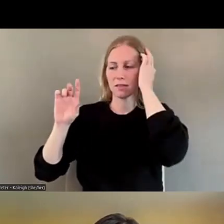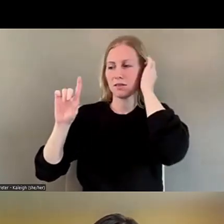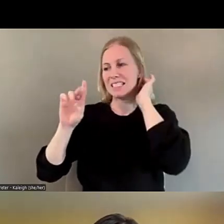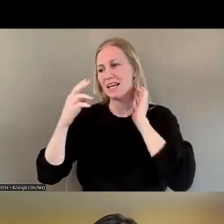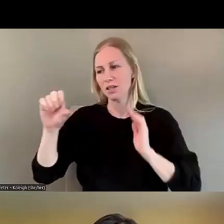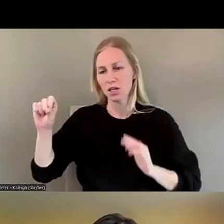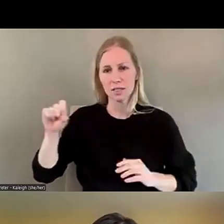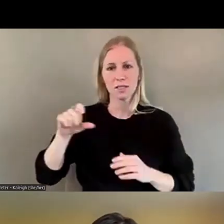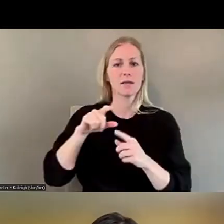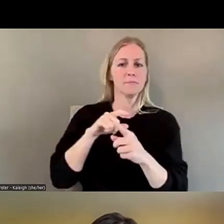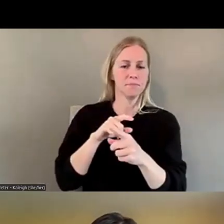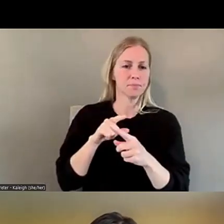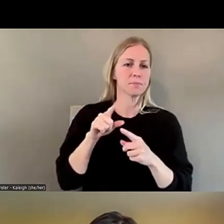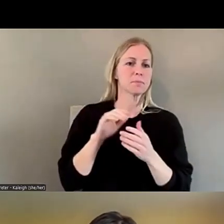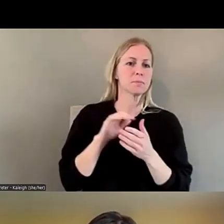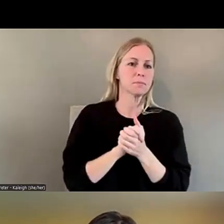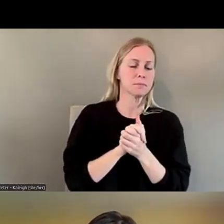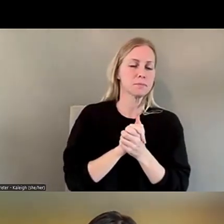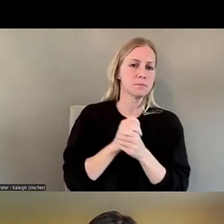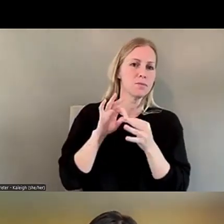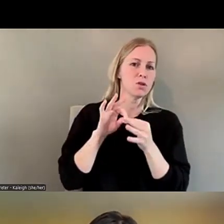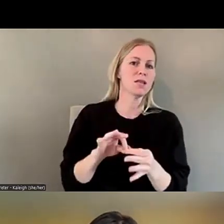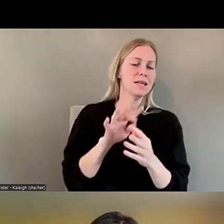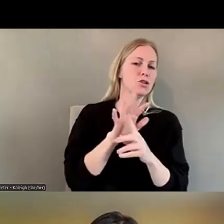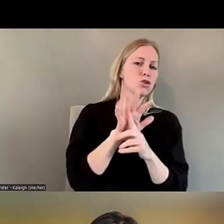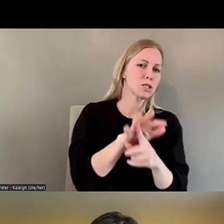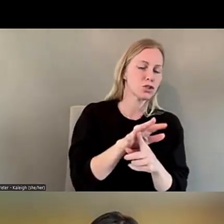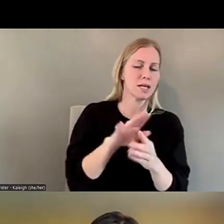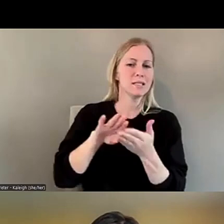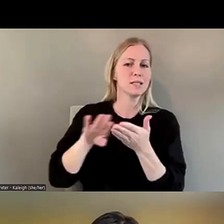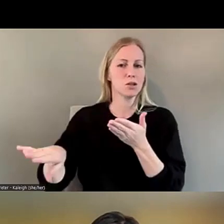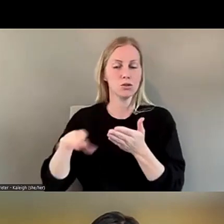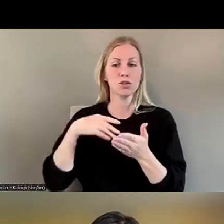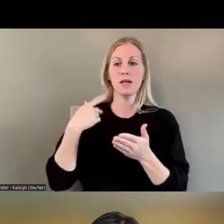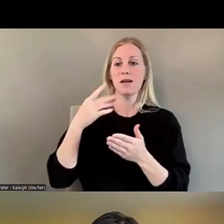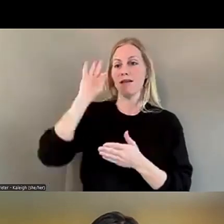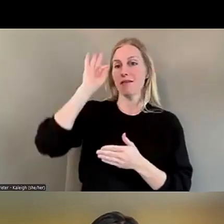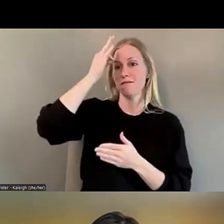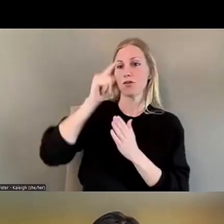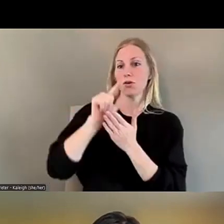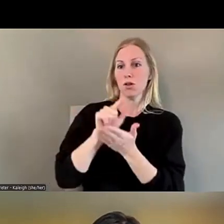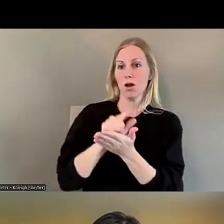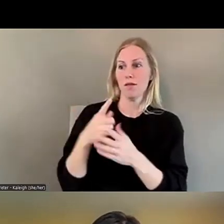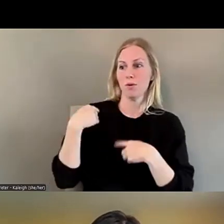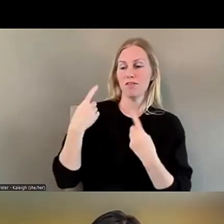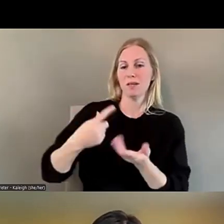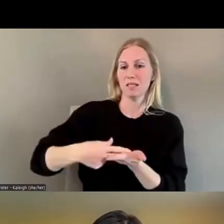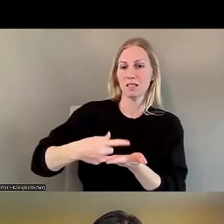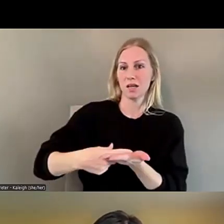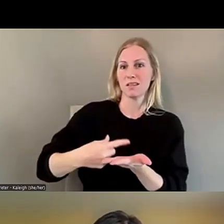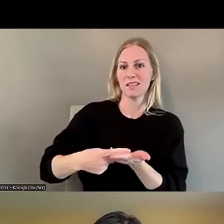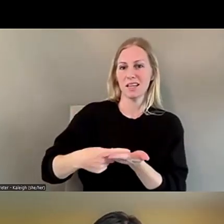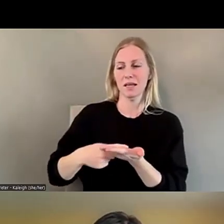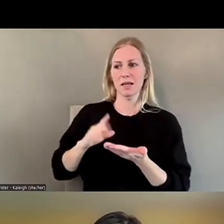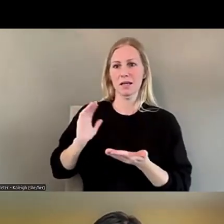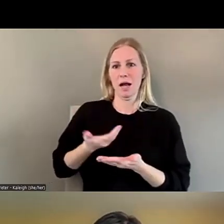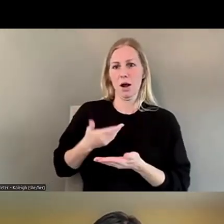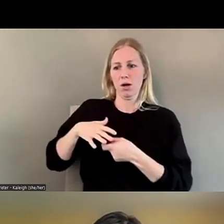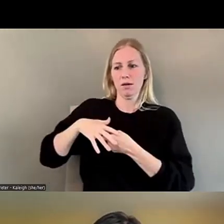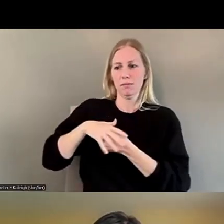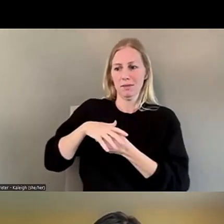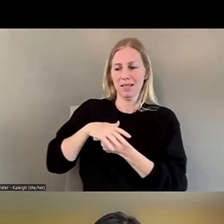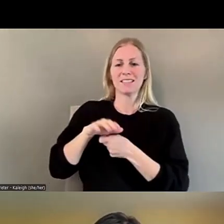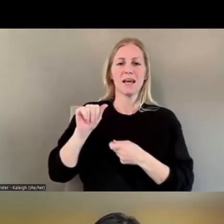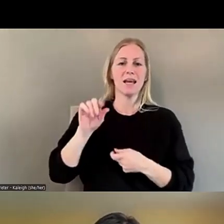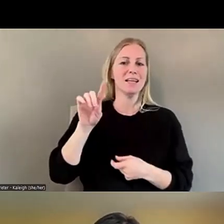also believe seclusion. The federal law that we've been talking about for purposes of our jurisdiction is the Americans with